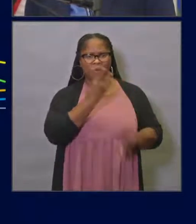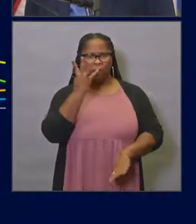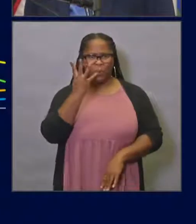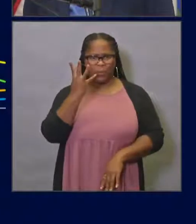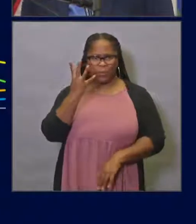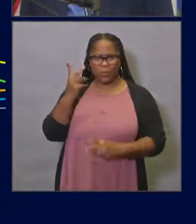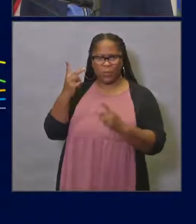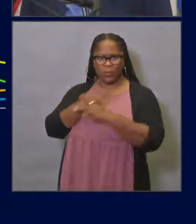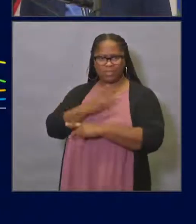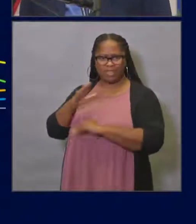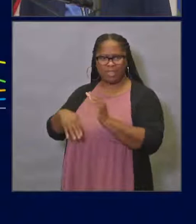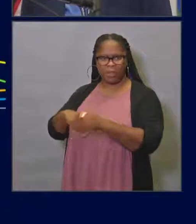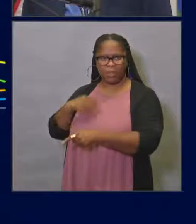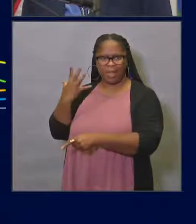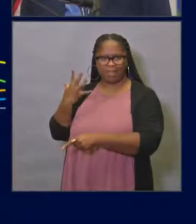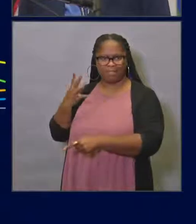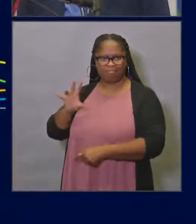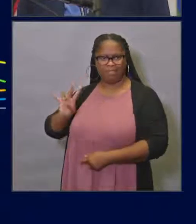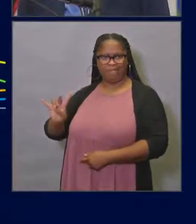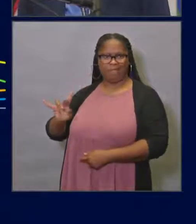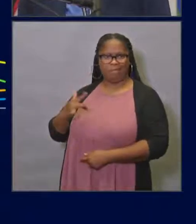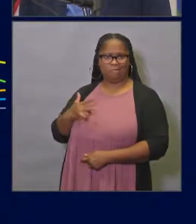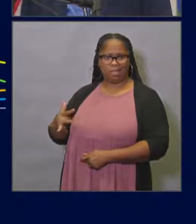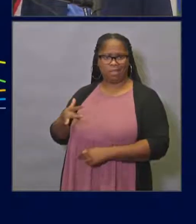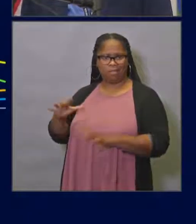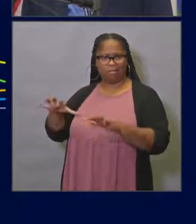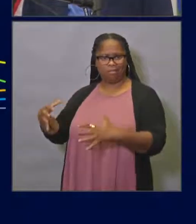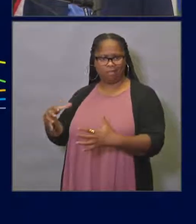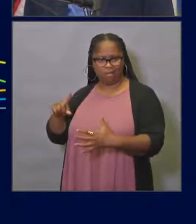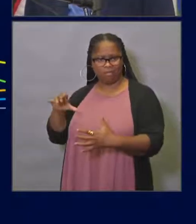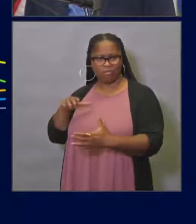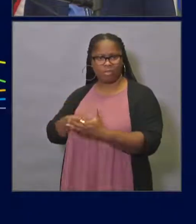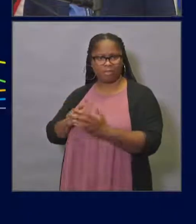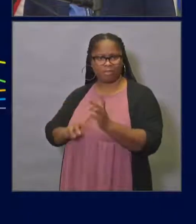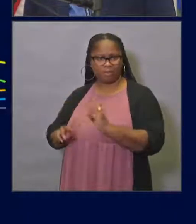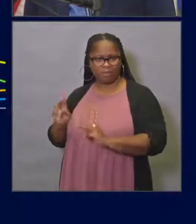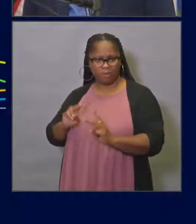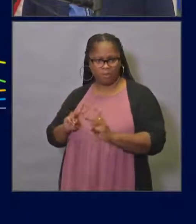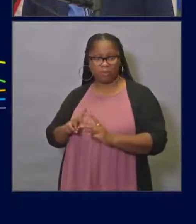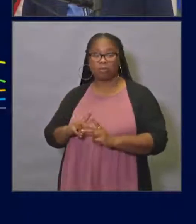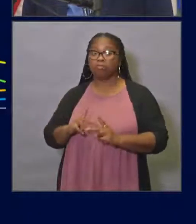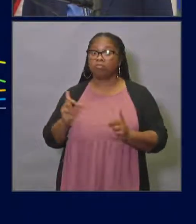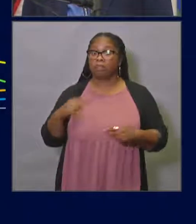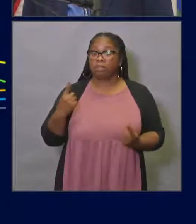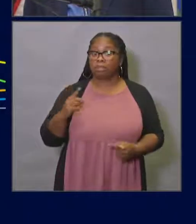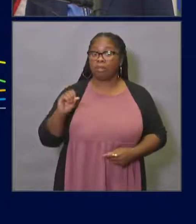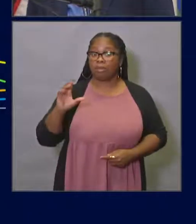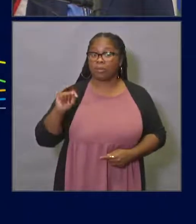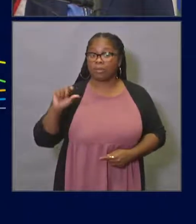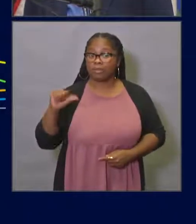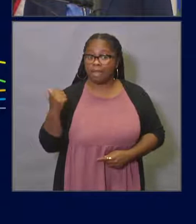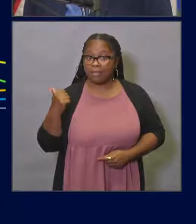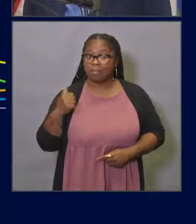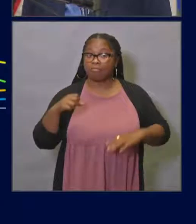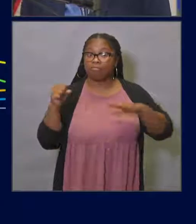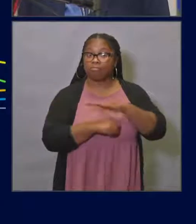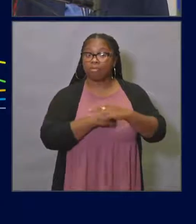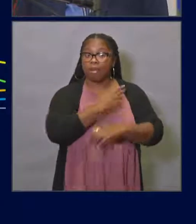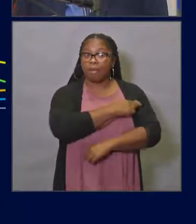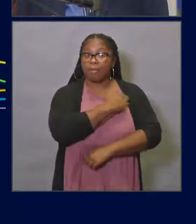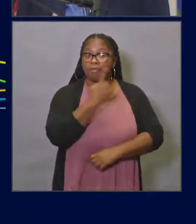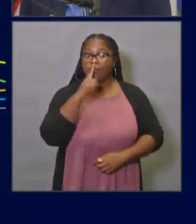white residents at 7 cases per 100,000 people. As of October 10th, hospitalizations